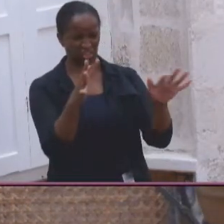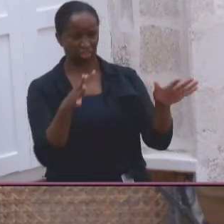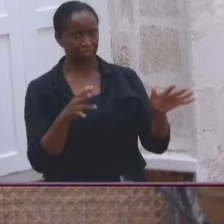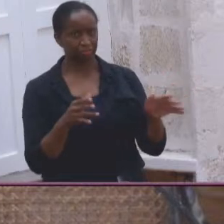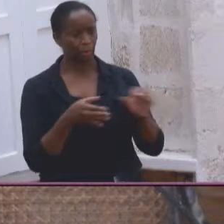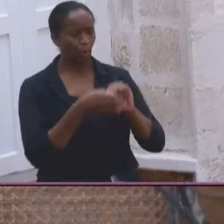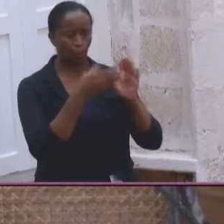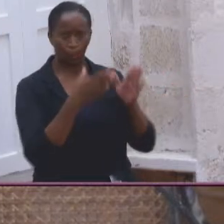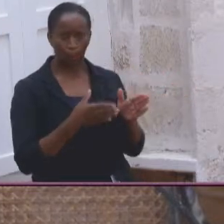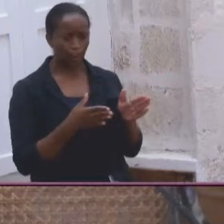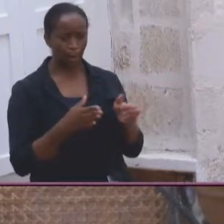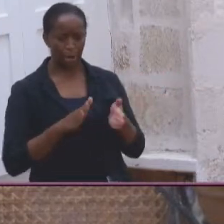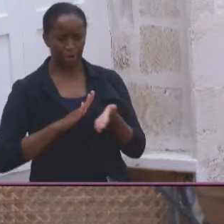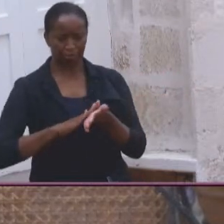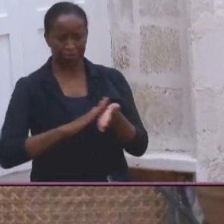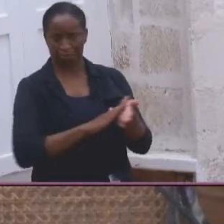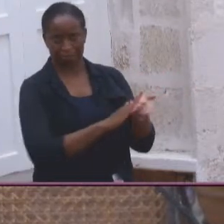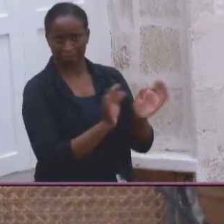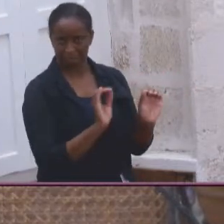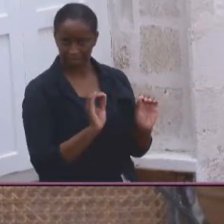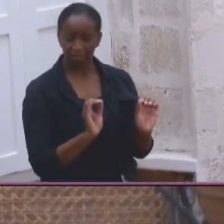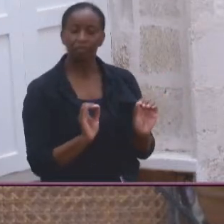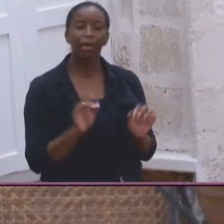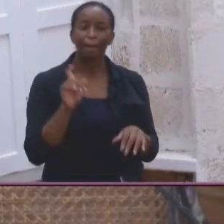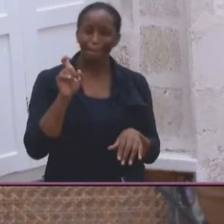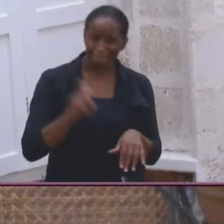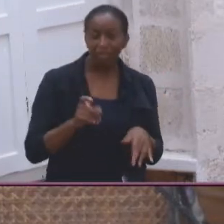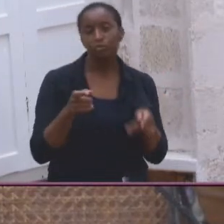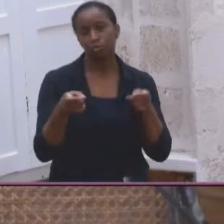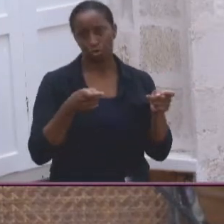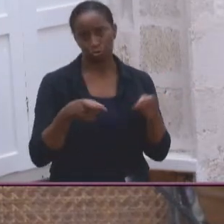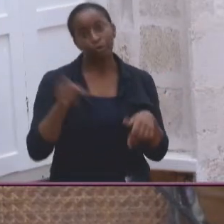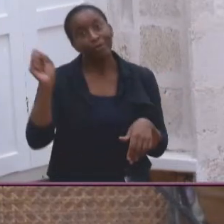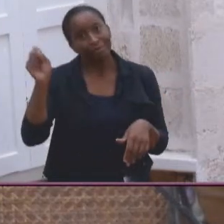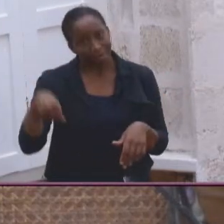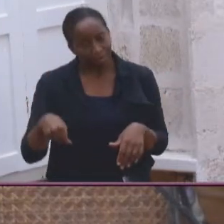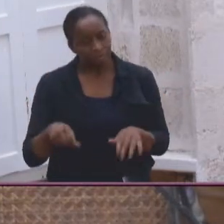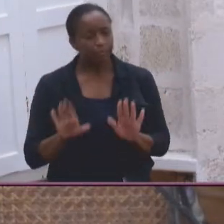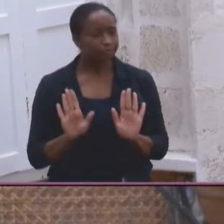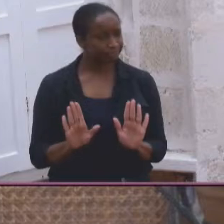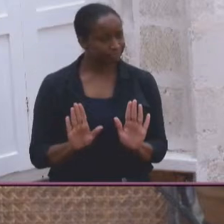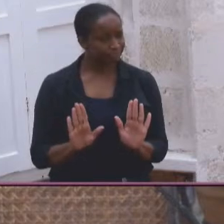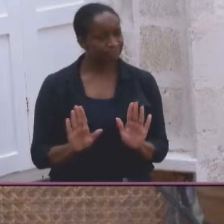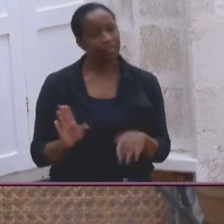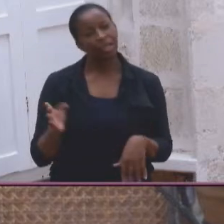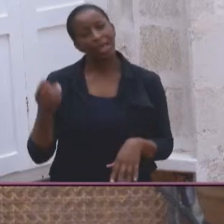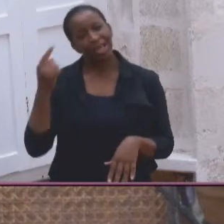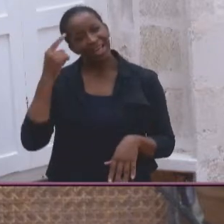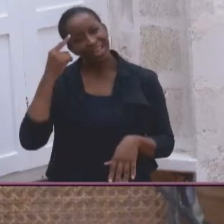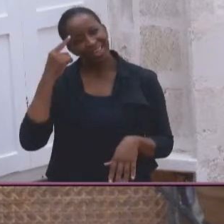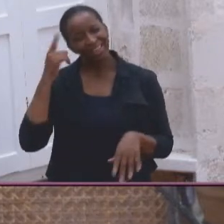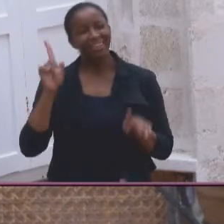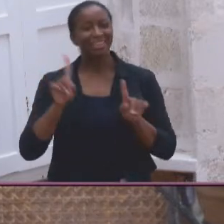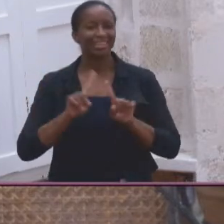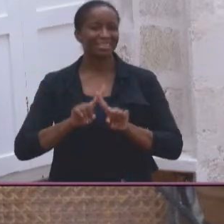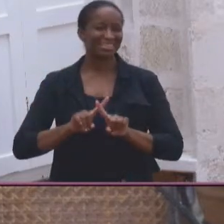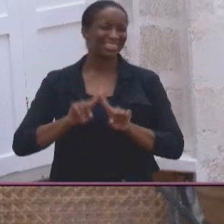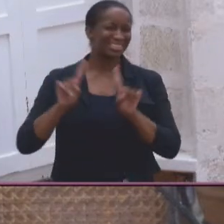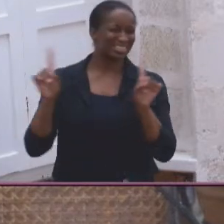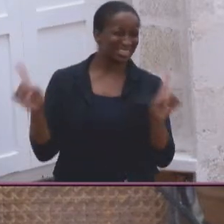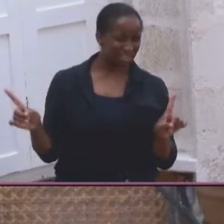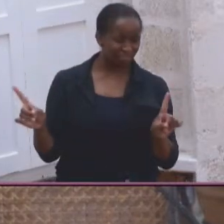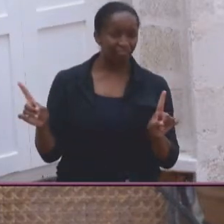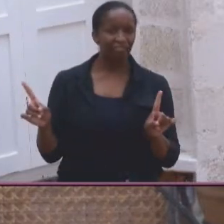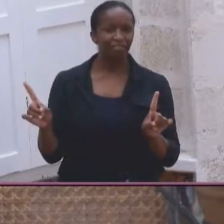tidier arrangement could have been done in terms of the enforcement without it having to go through the cumbersome